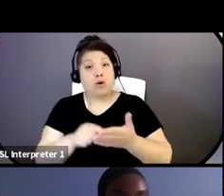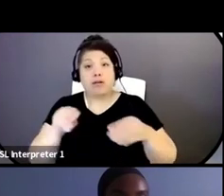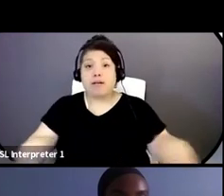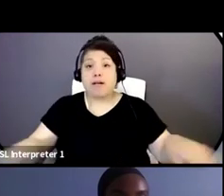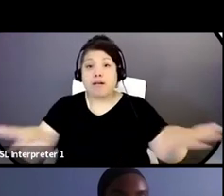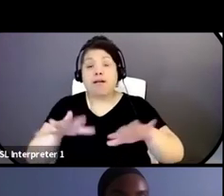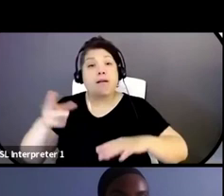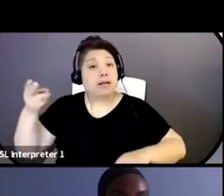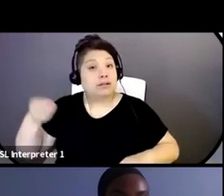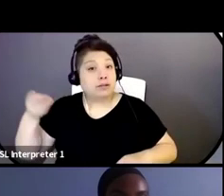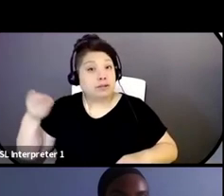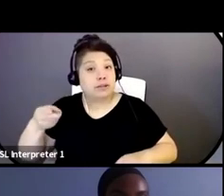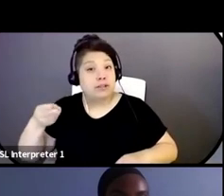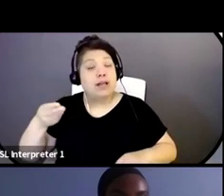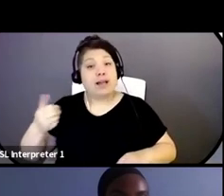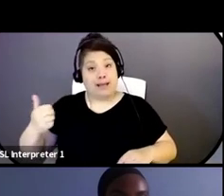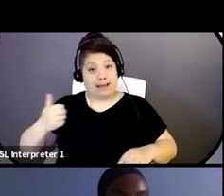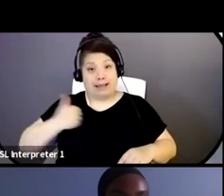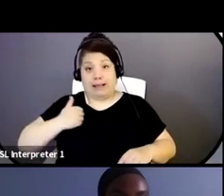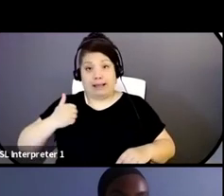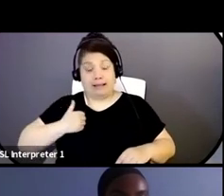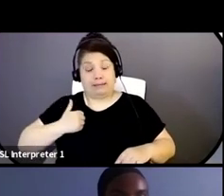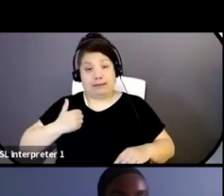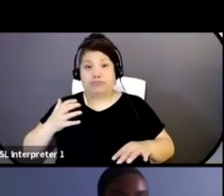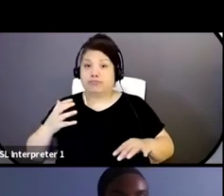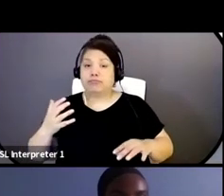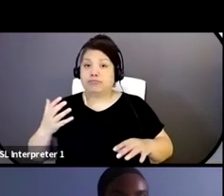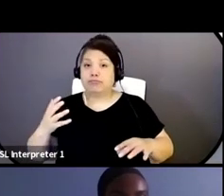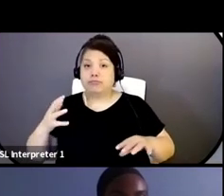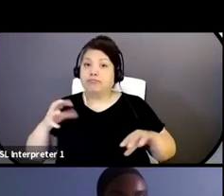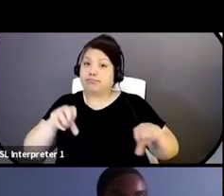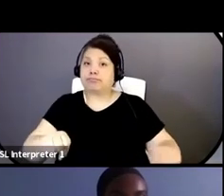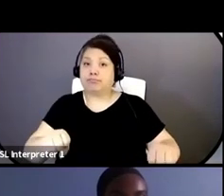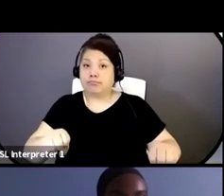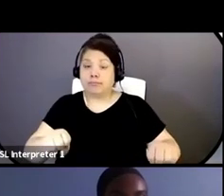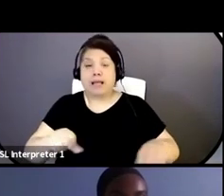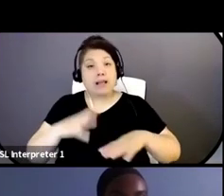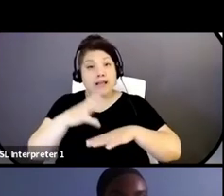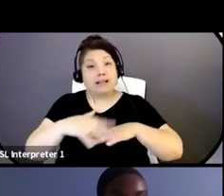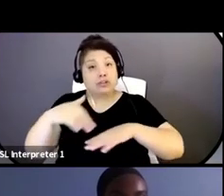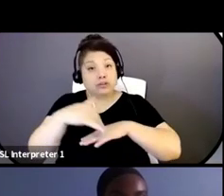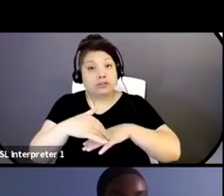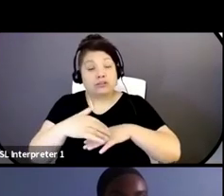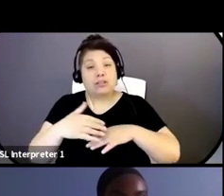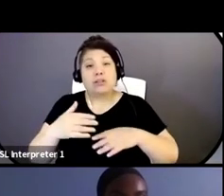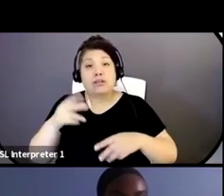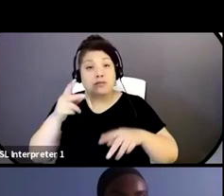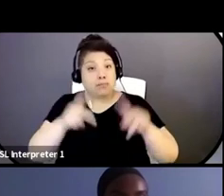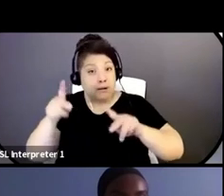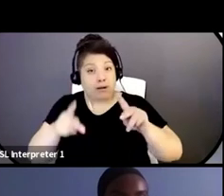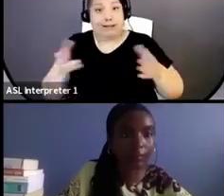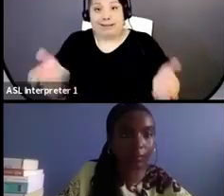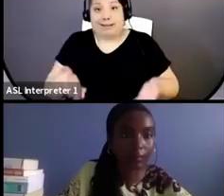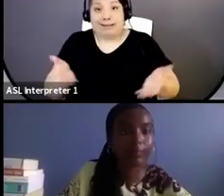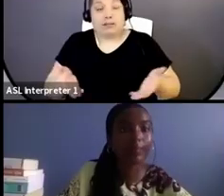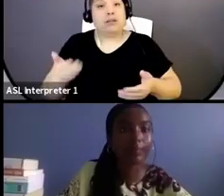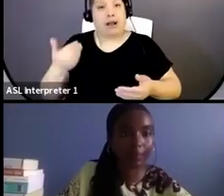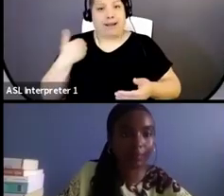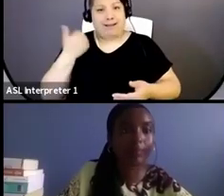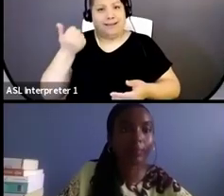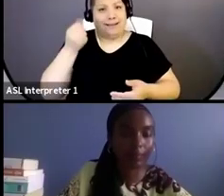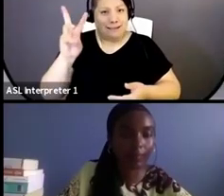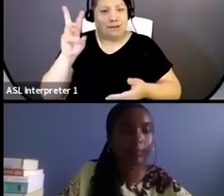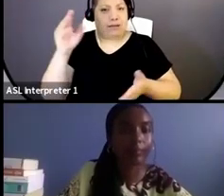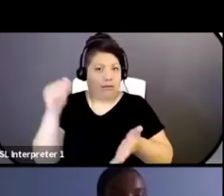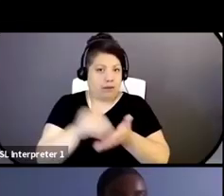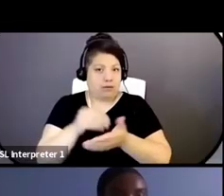Canada now occupies, it's actually like Indigenous people have actually lived here for like 16,000 years, and